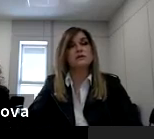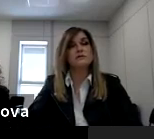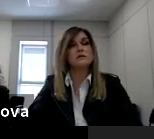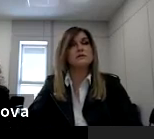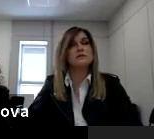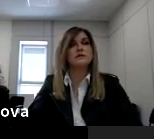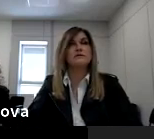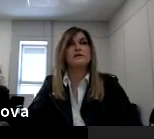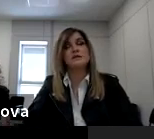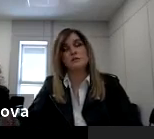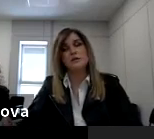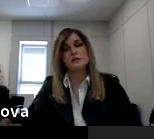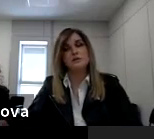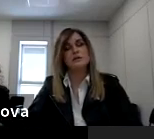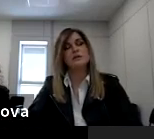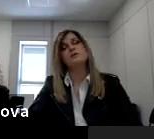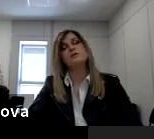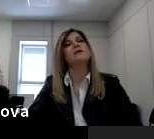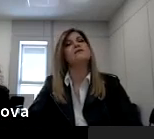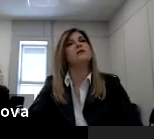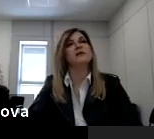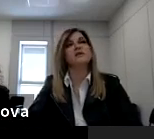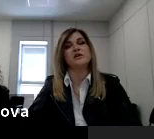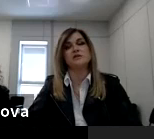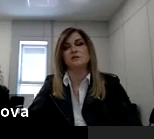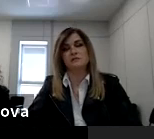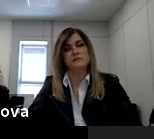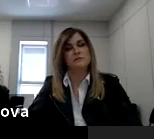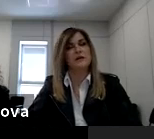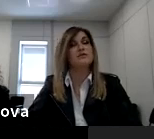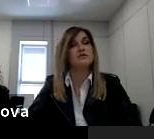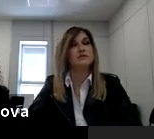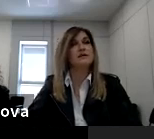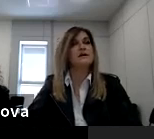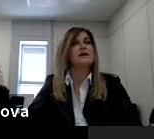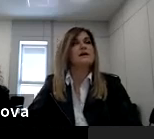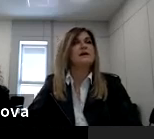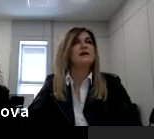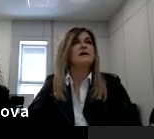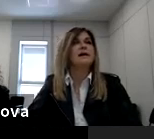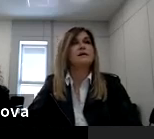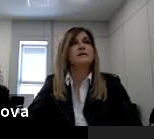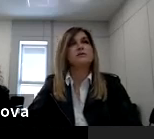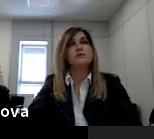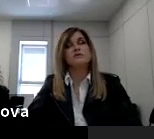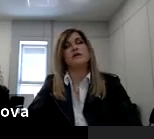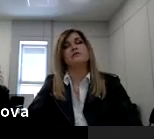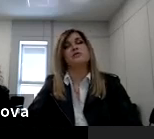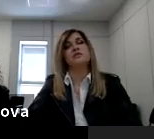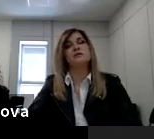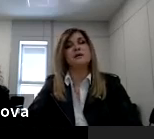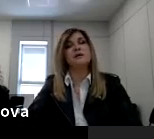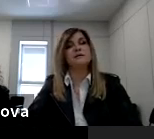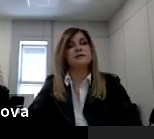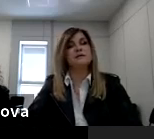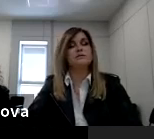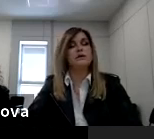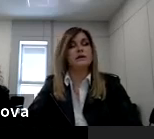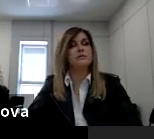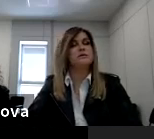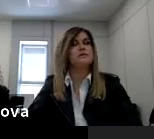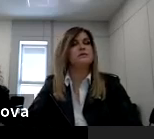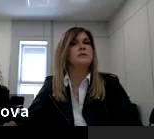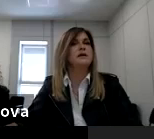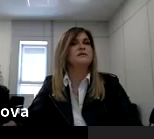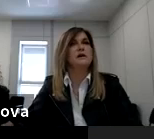node lock, so you will fix it once and it will never readjust, ever. And also you have adjustment scale, so you